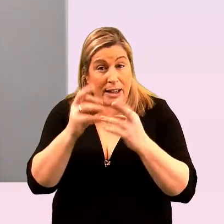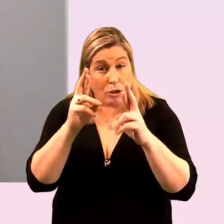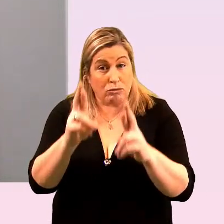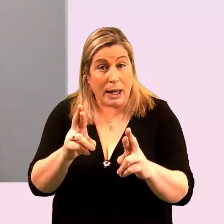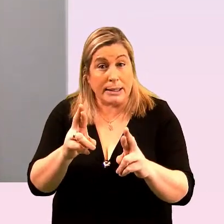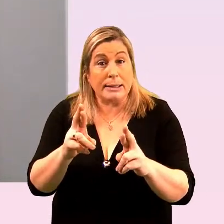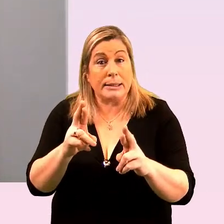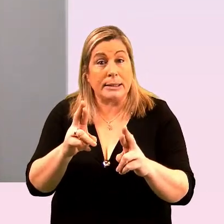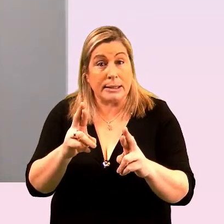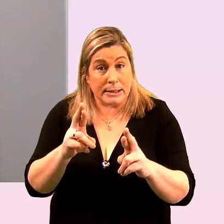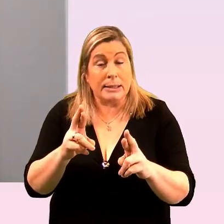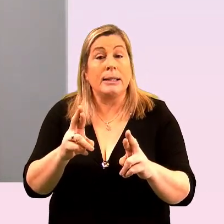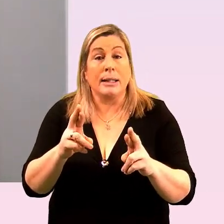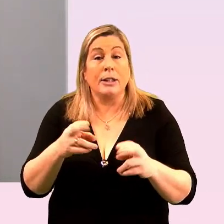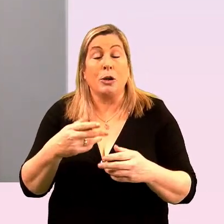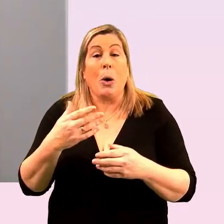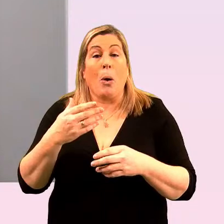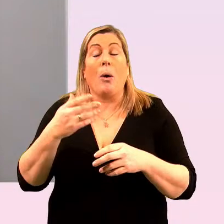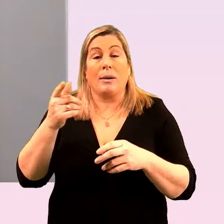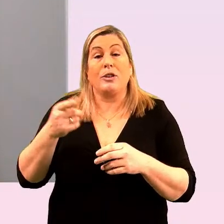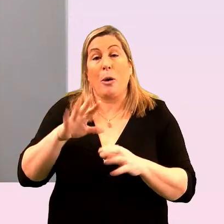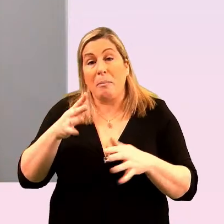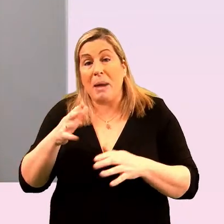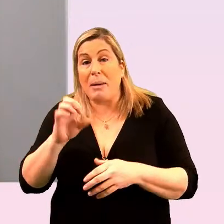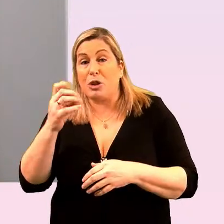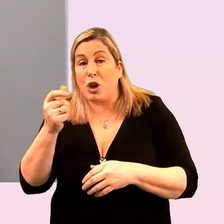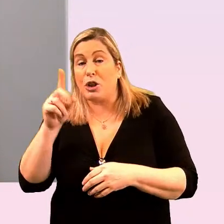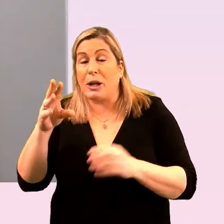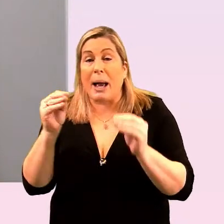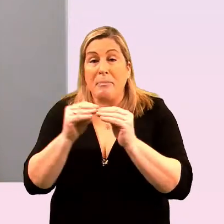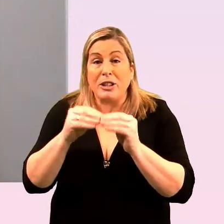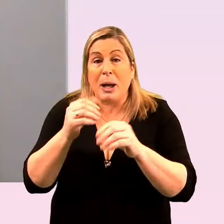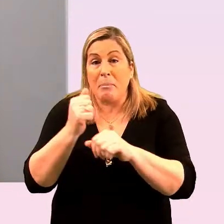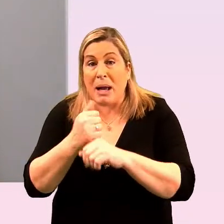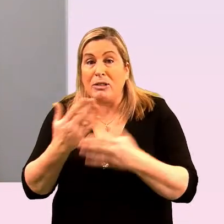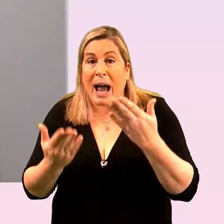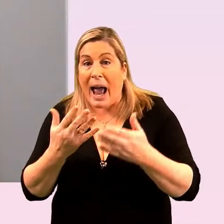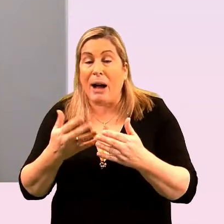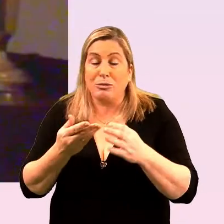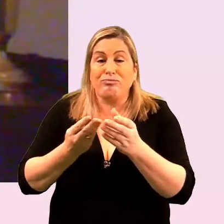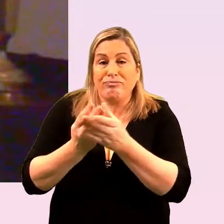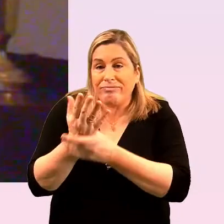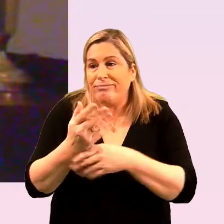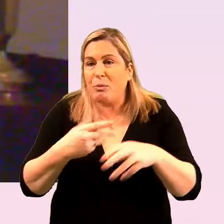said you work hand in glove together. Shauna, maybe you could touch on that. I think you are going to touch on that in your presentation.